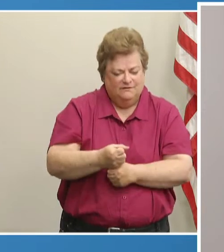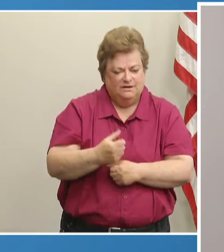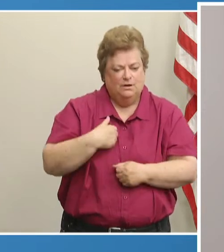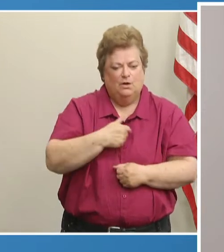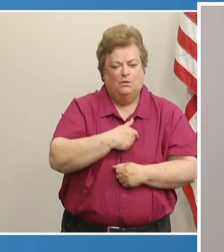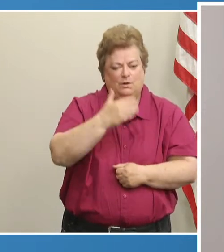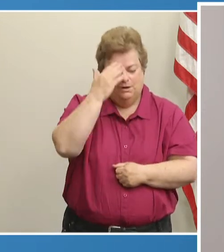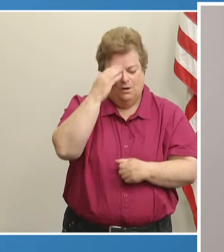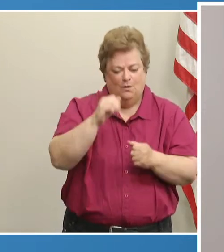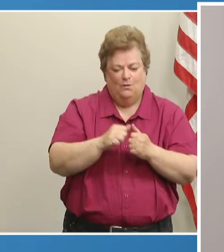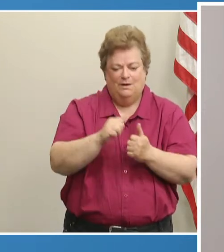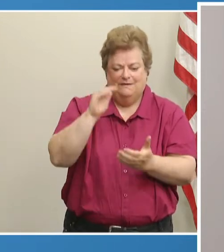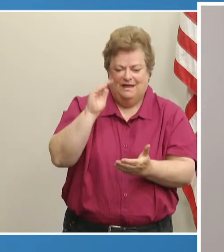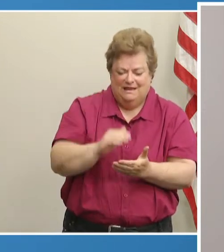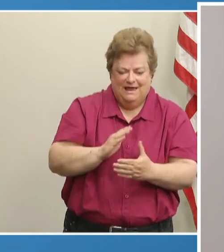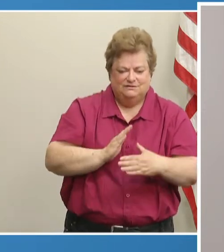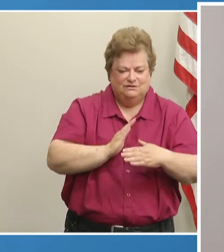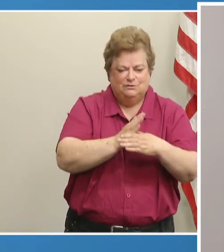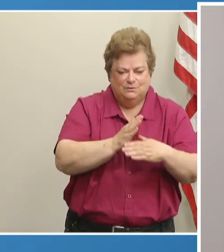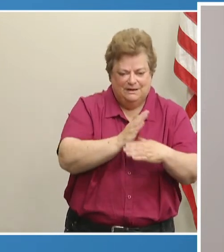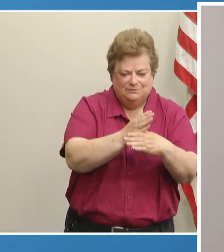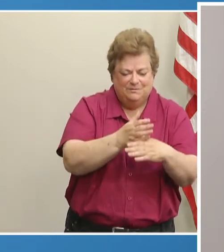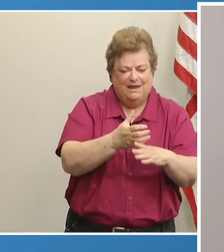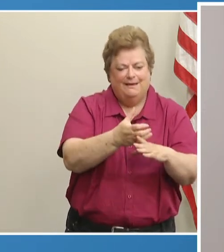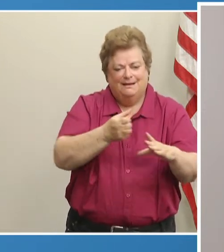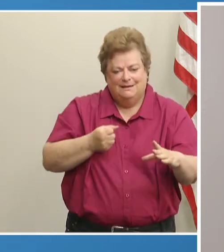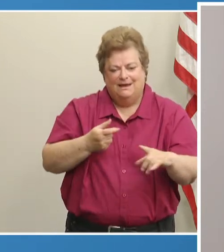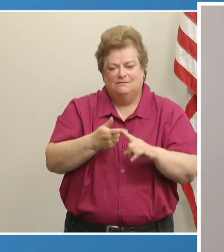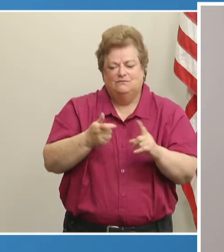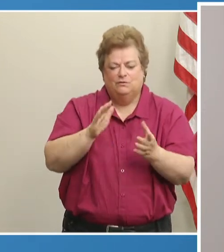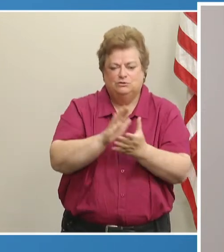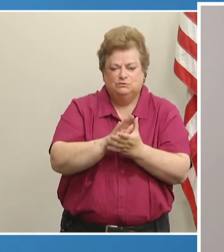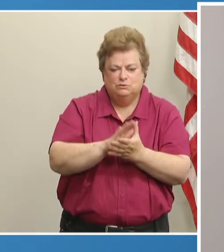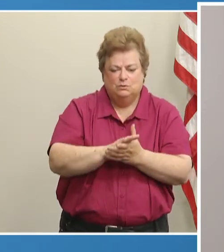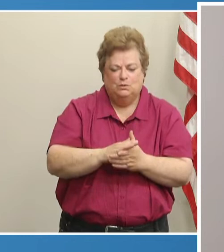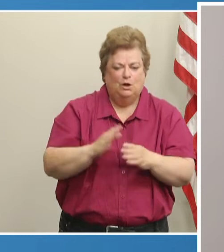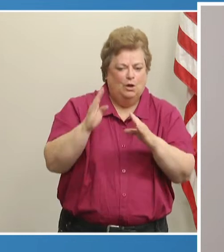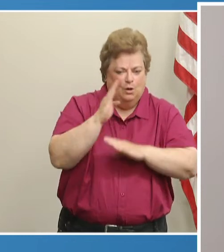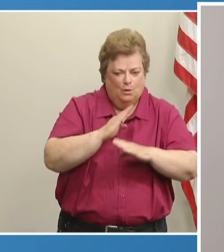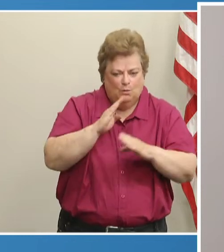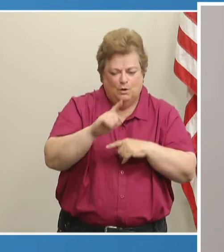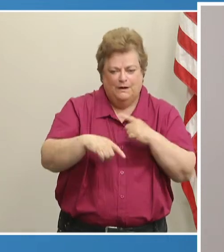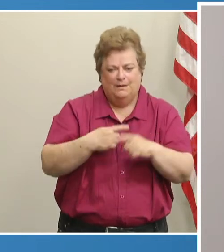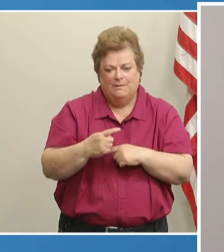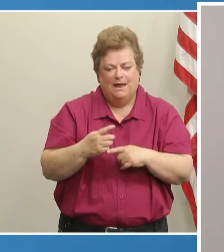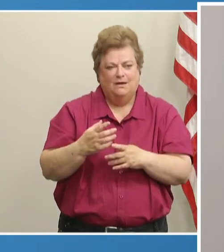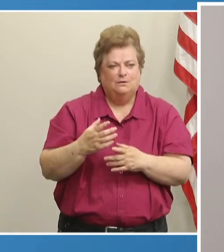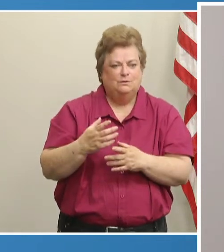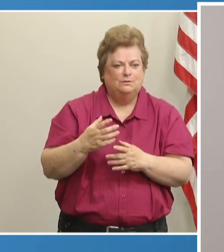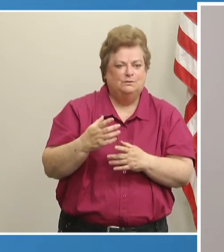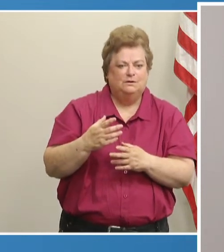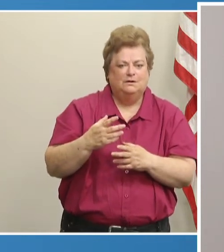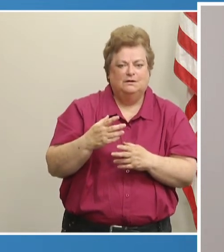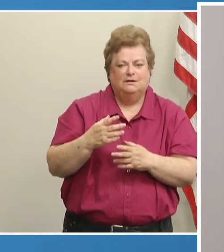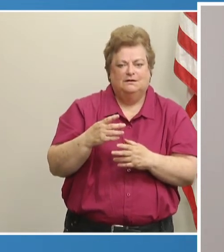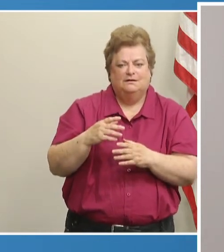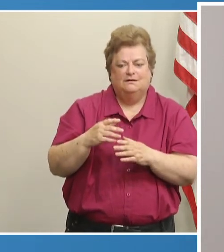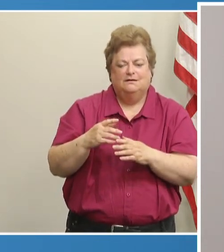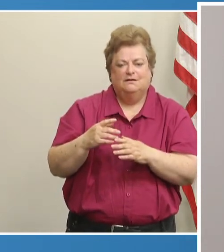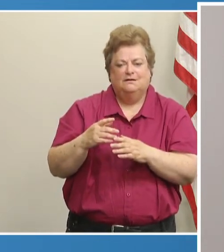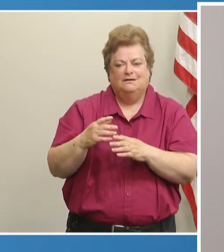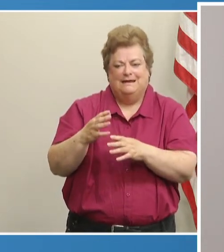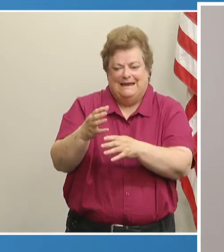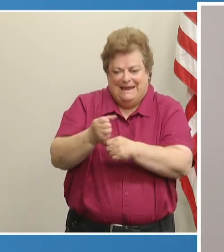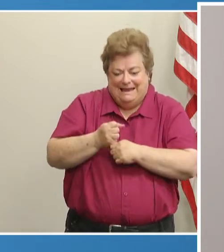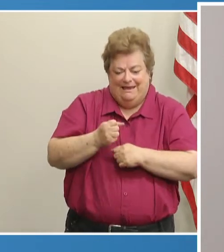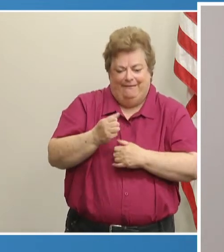less disruption, meaning less time out of school, less worry about acquiring something as like COVID-19, we